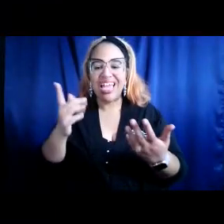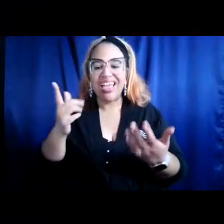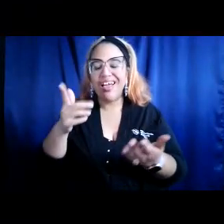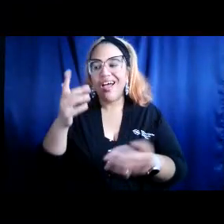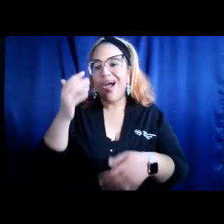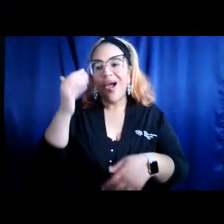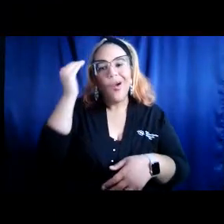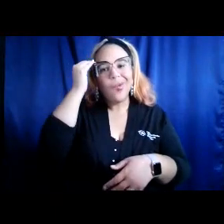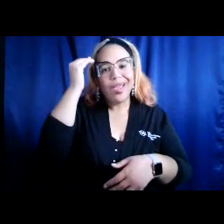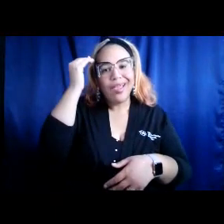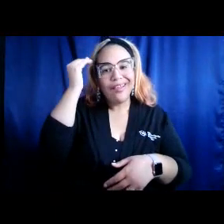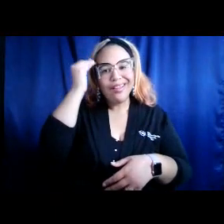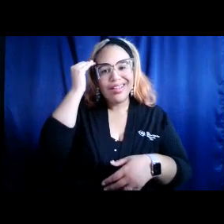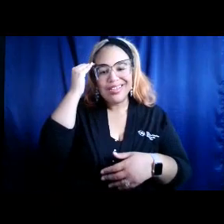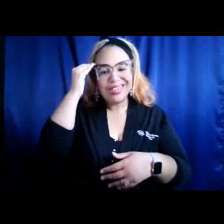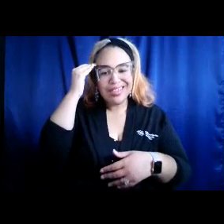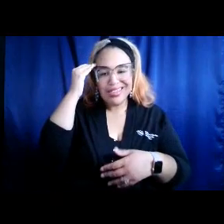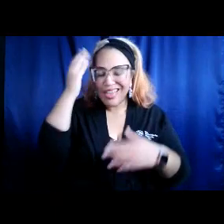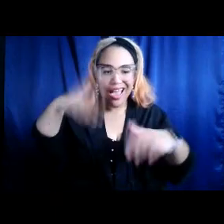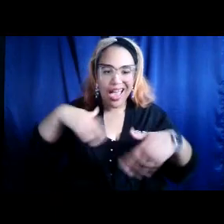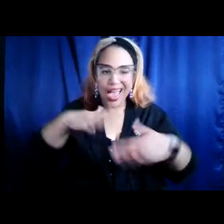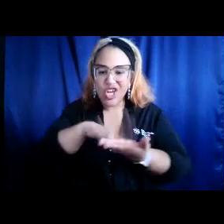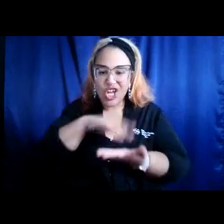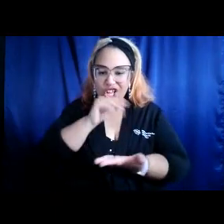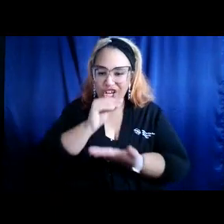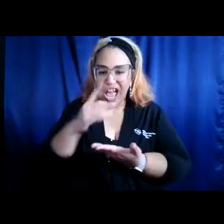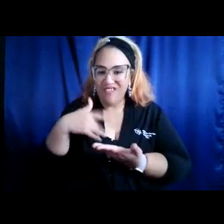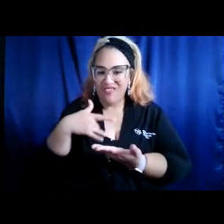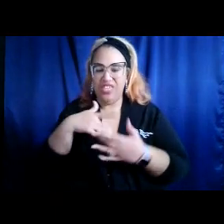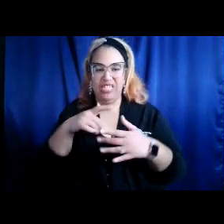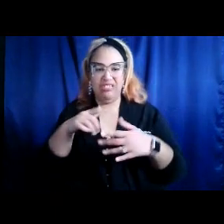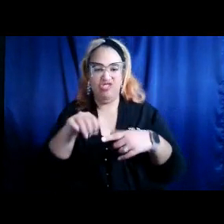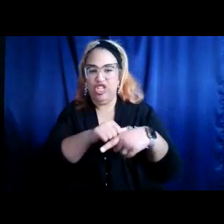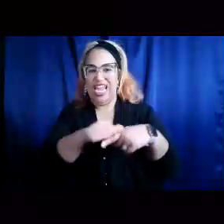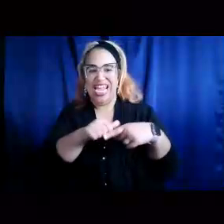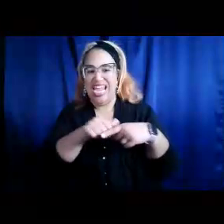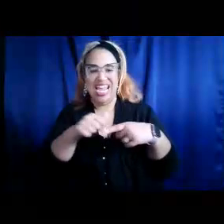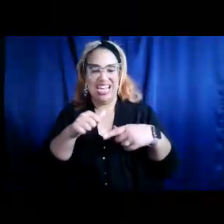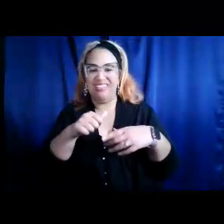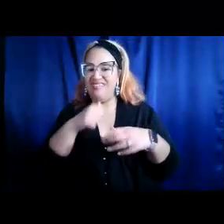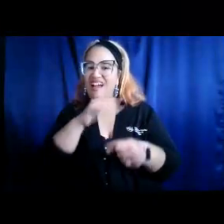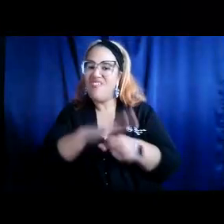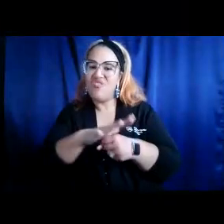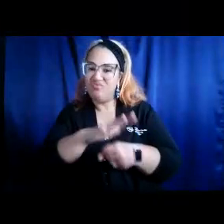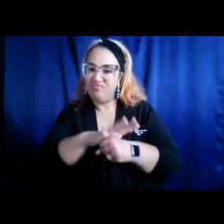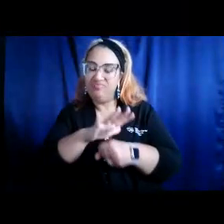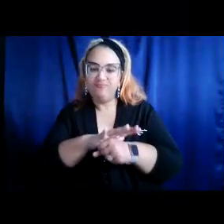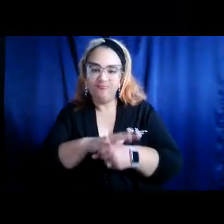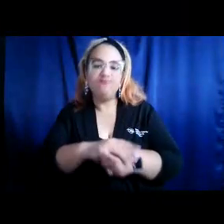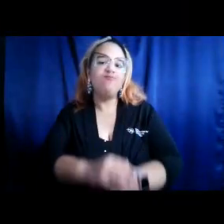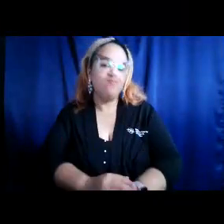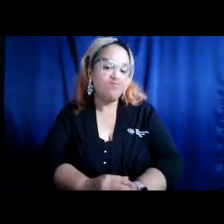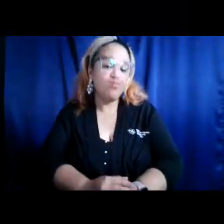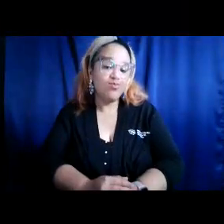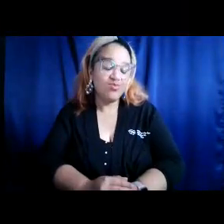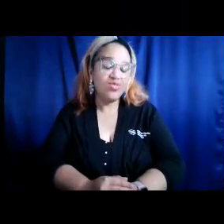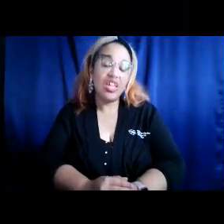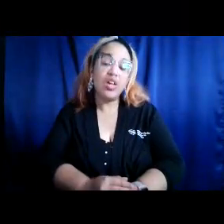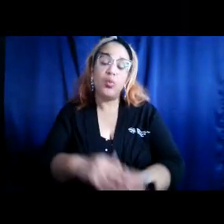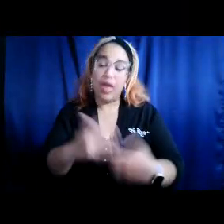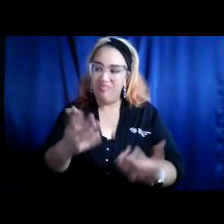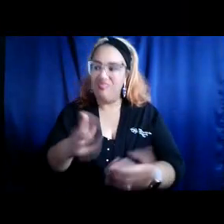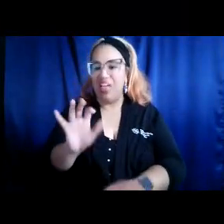these responses reflect a common challenge that we hear from organizations. The good news is that each of these barriers can be addressed through